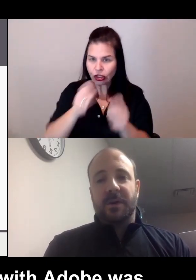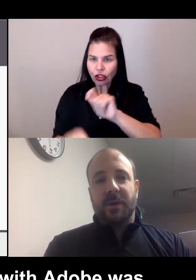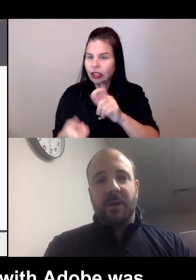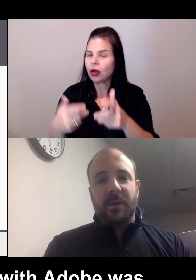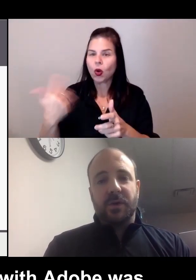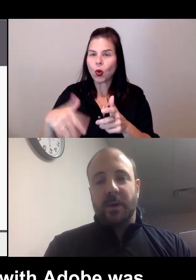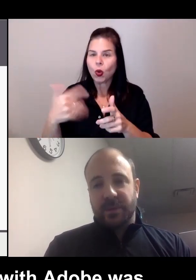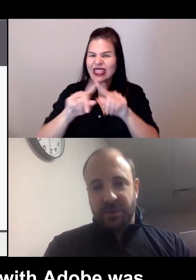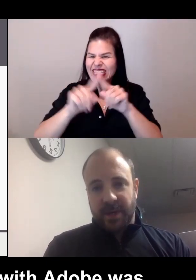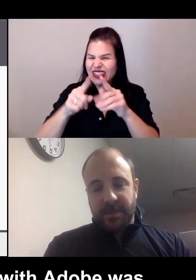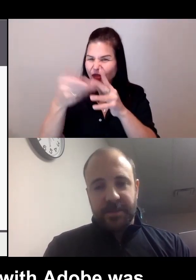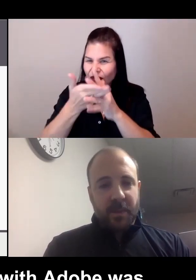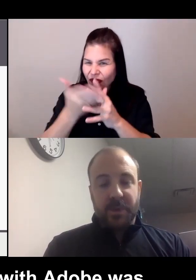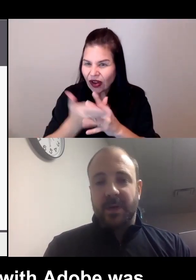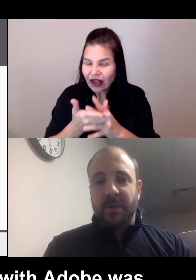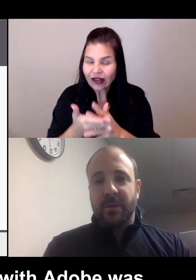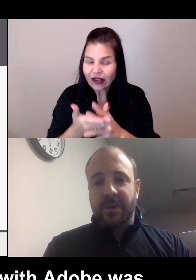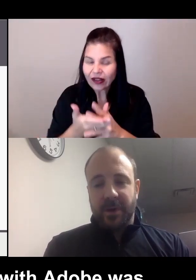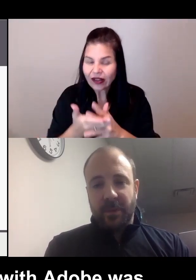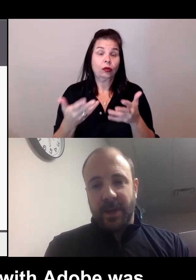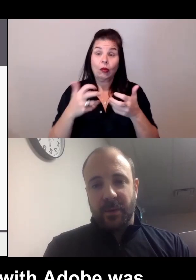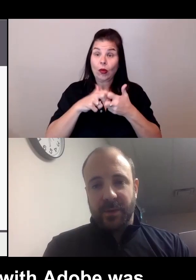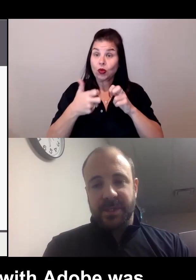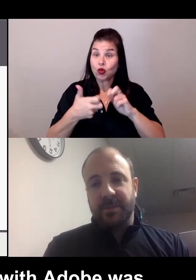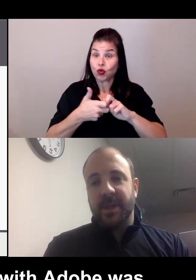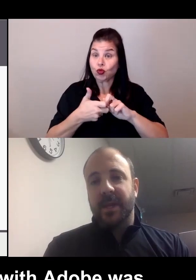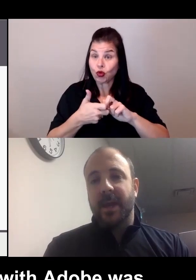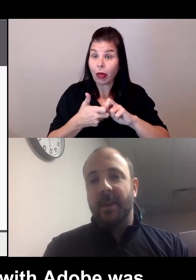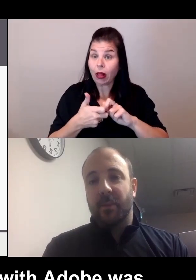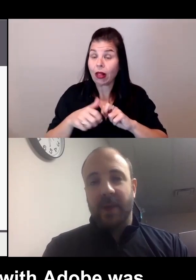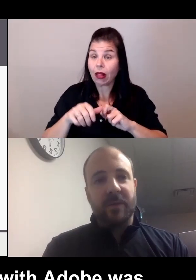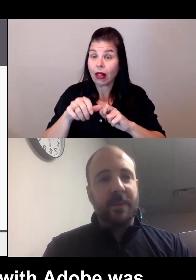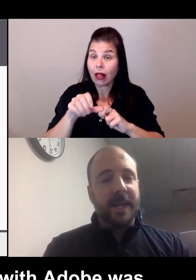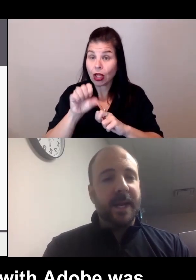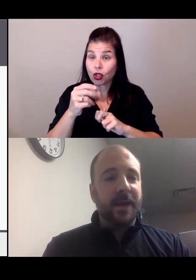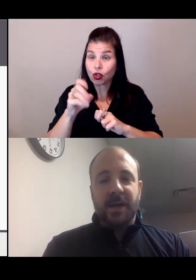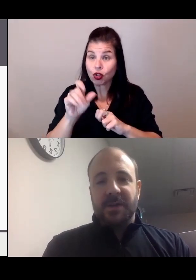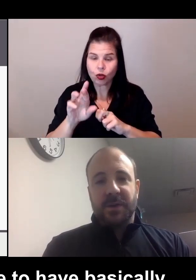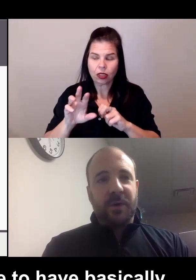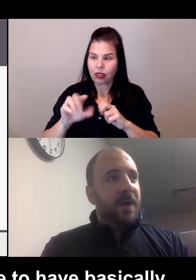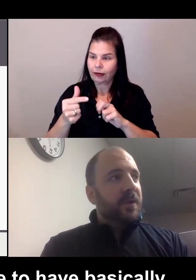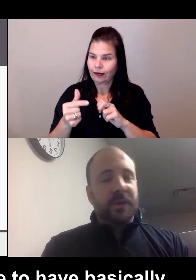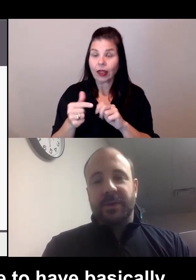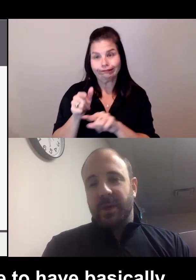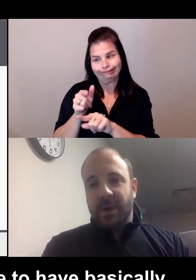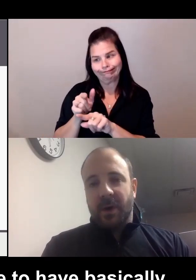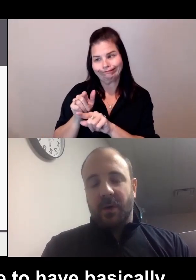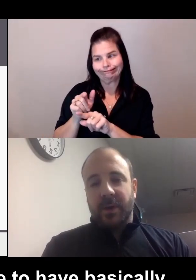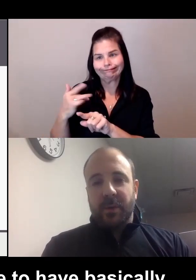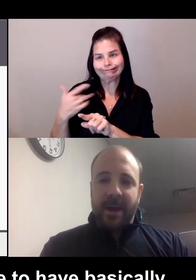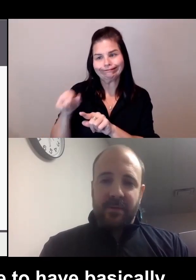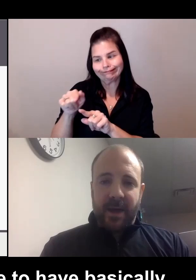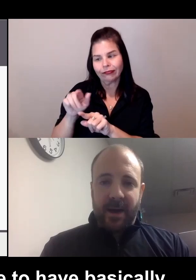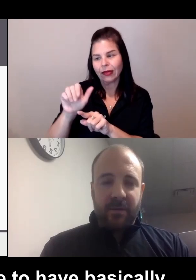And so troubleshooting, particularly with Adobe, was something that came up right from the beginning. So little did we